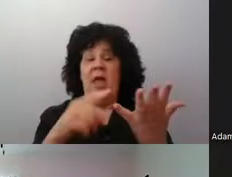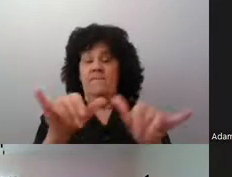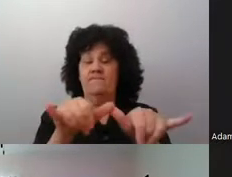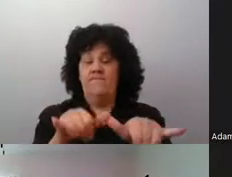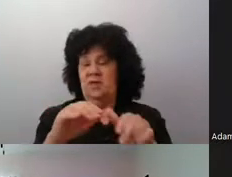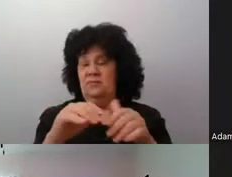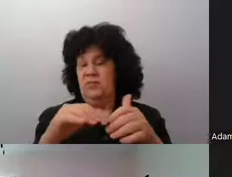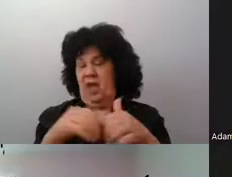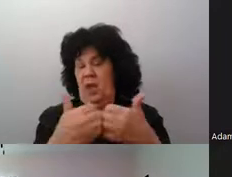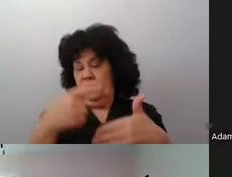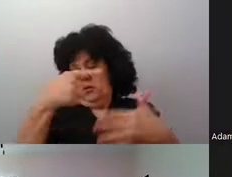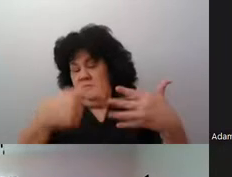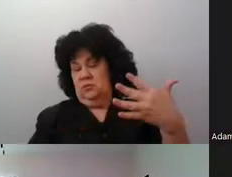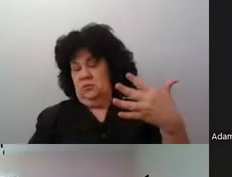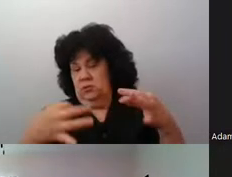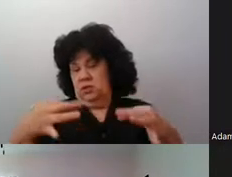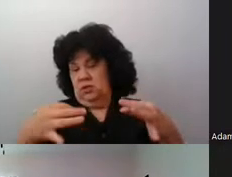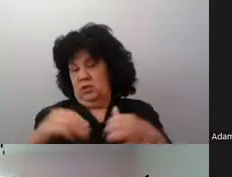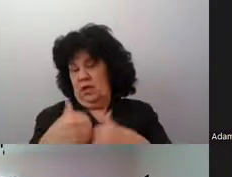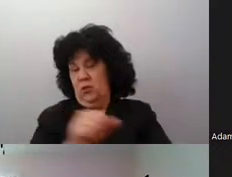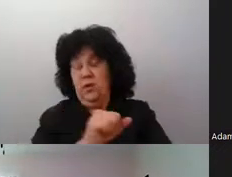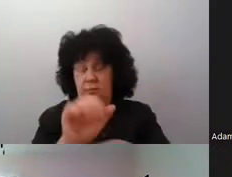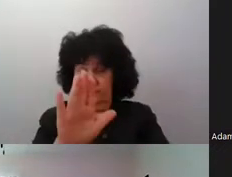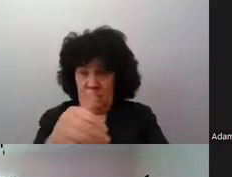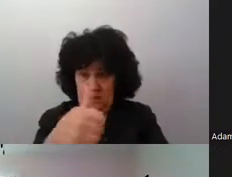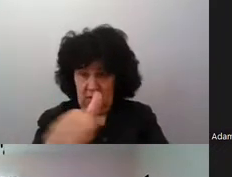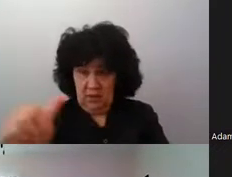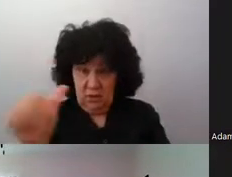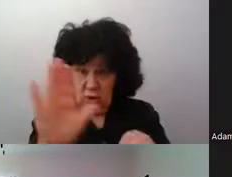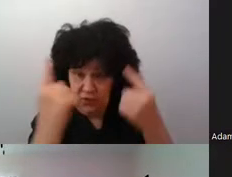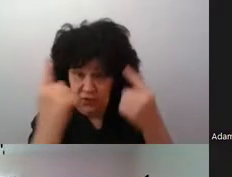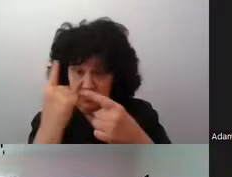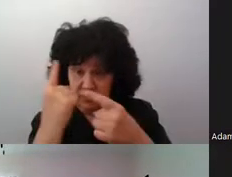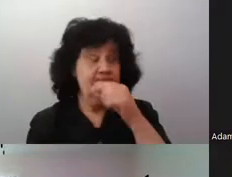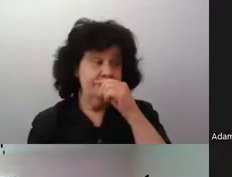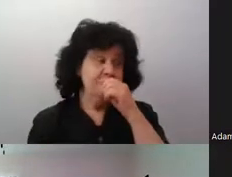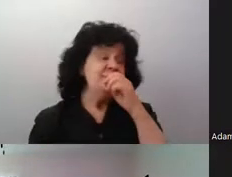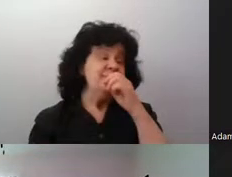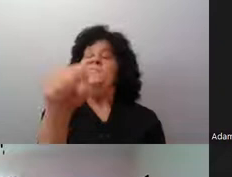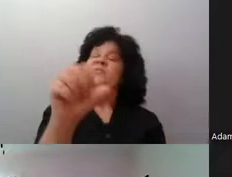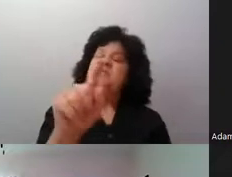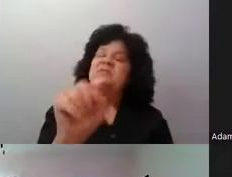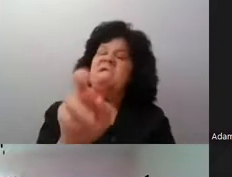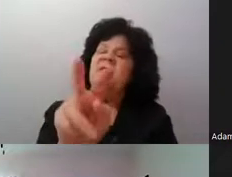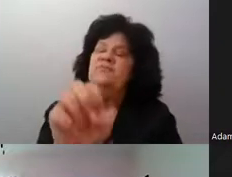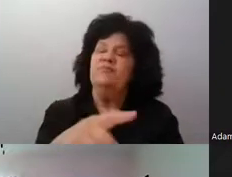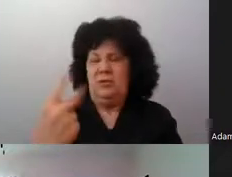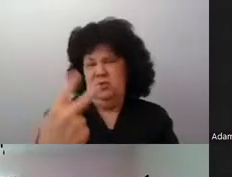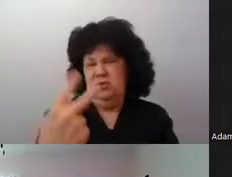and how they know whether they're working. So anyway, any thoughts on that would be appreciated. Yes, so Steve, just real quick. Yeah, about 2 years ago, we